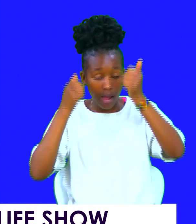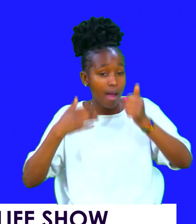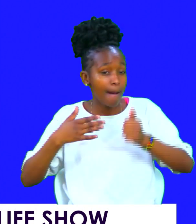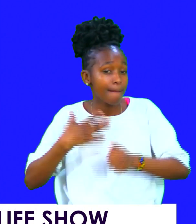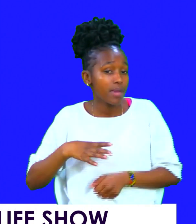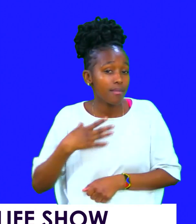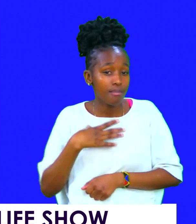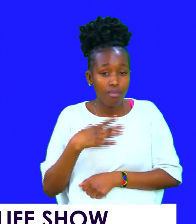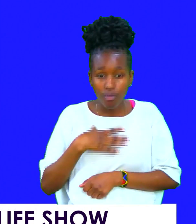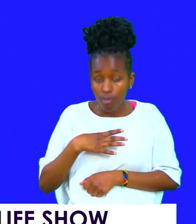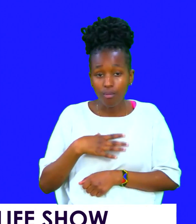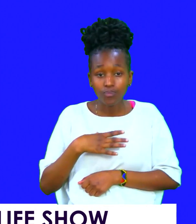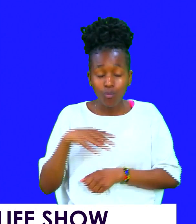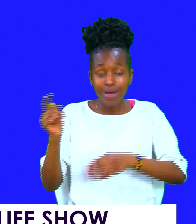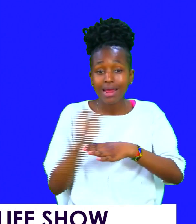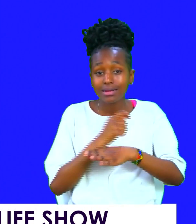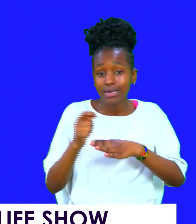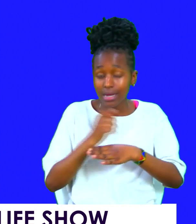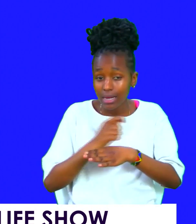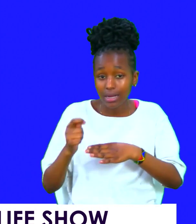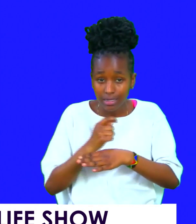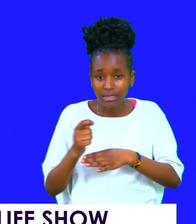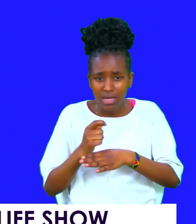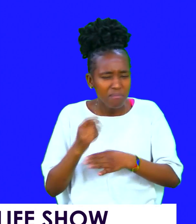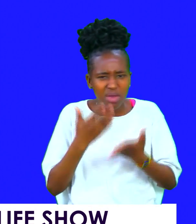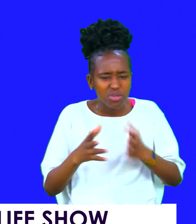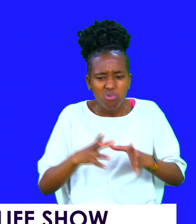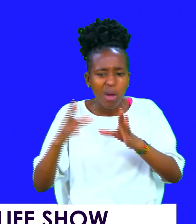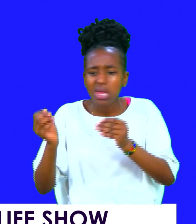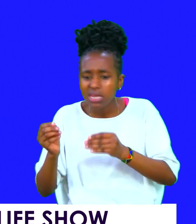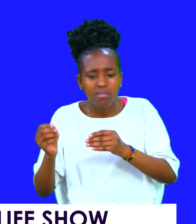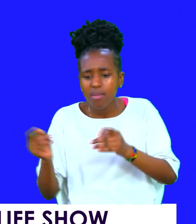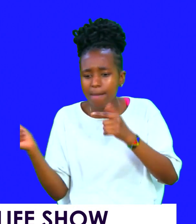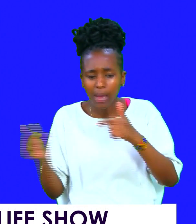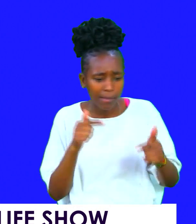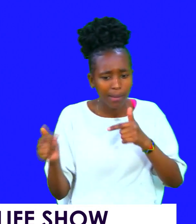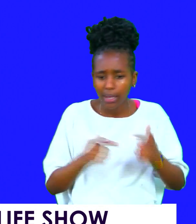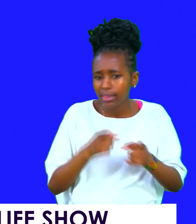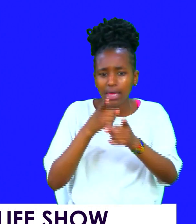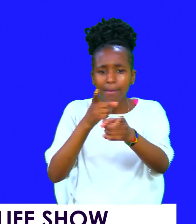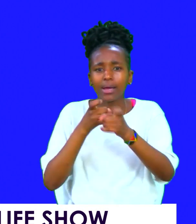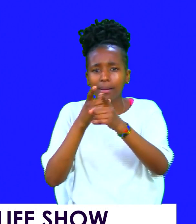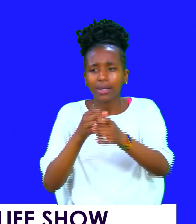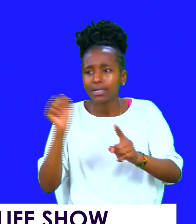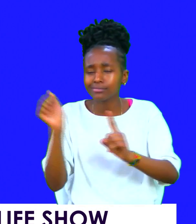they may get into battle and throw the grenades and shoot the